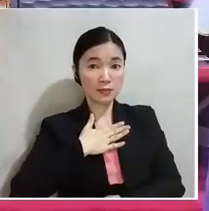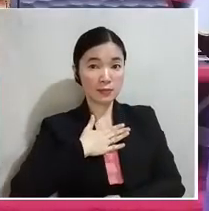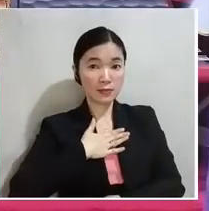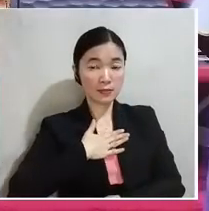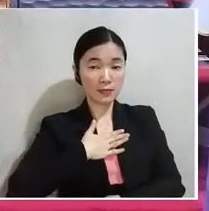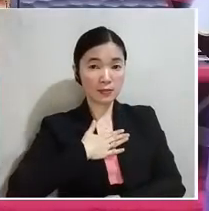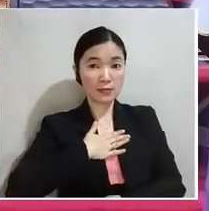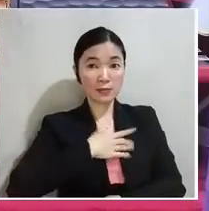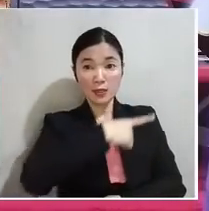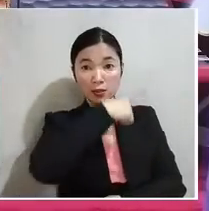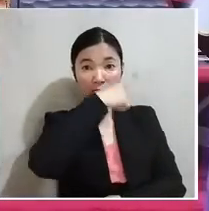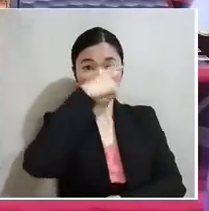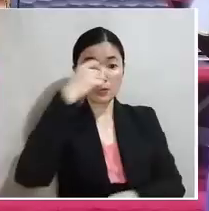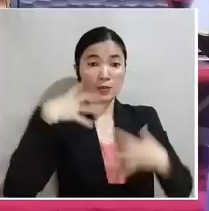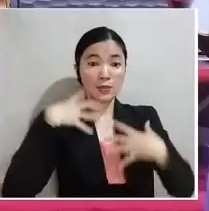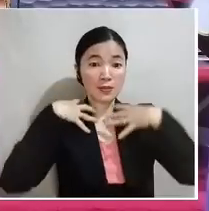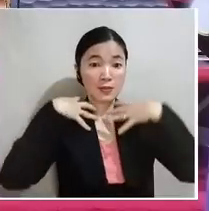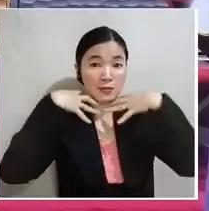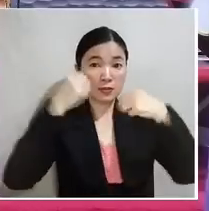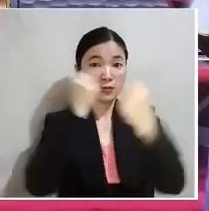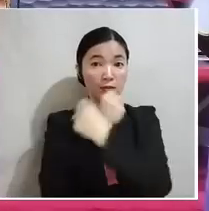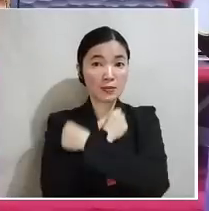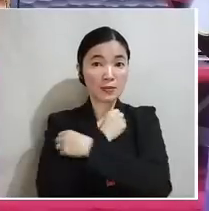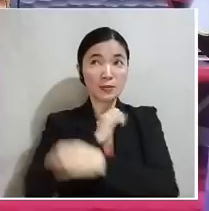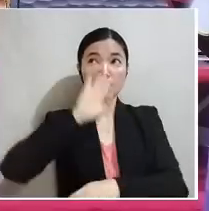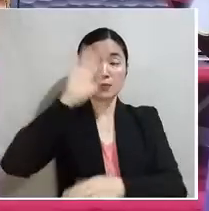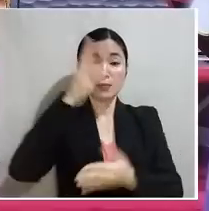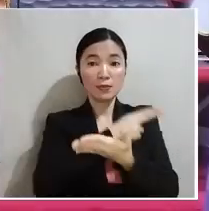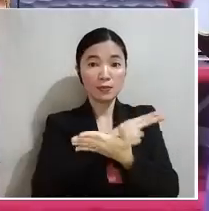insults for those who blessed me,